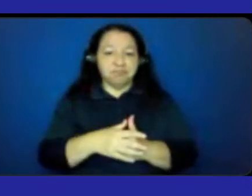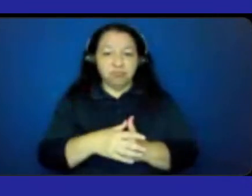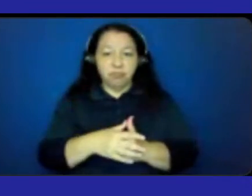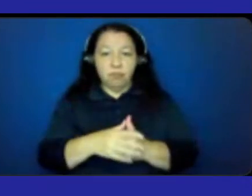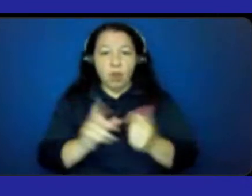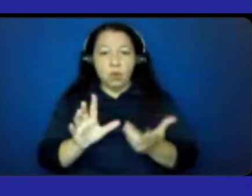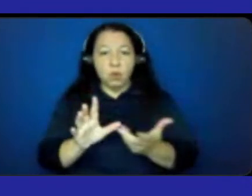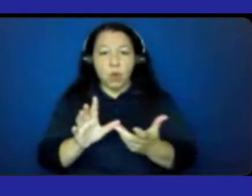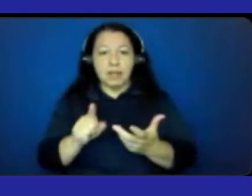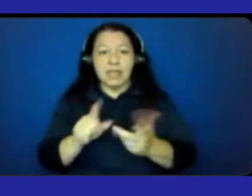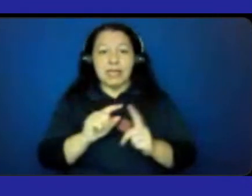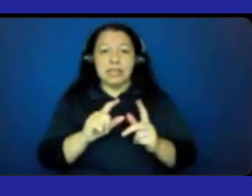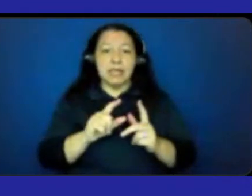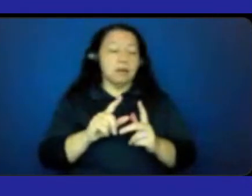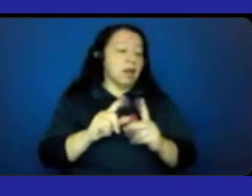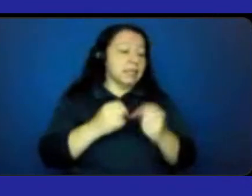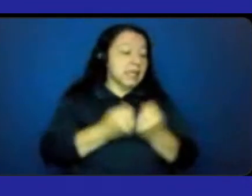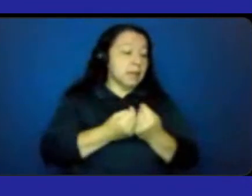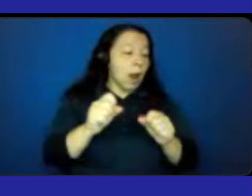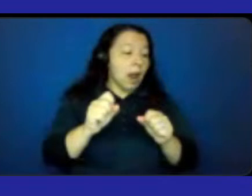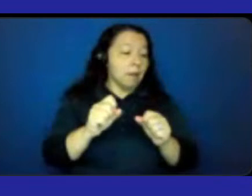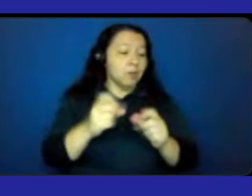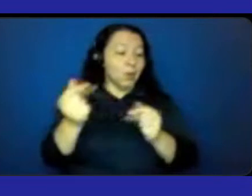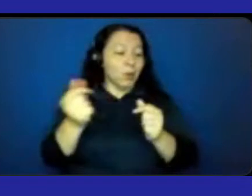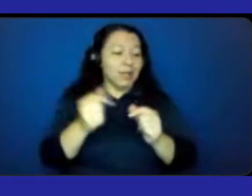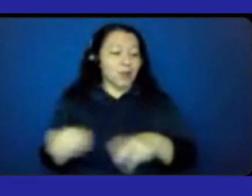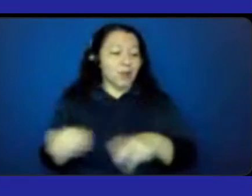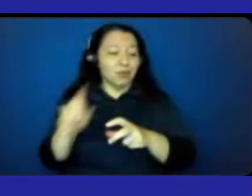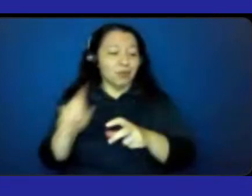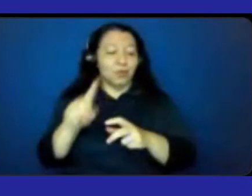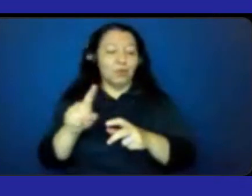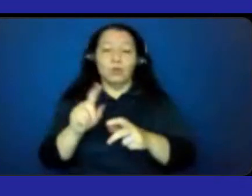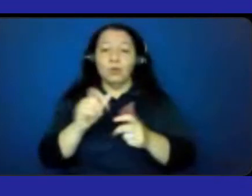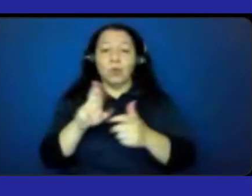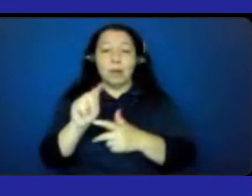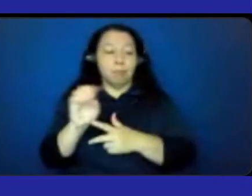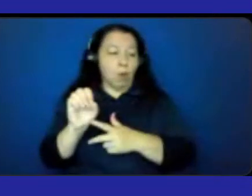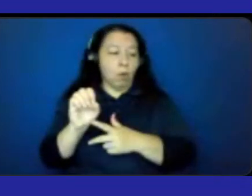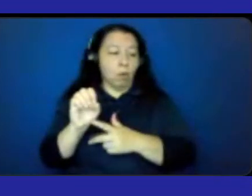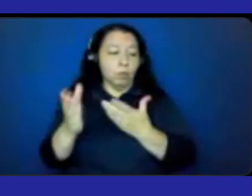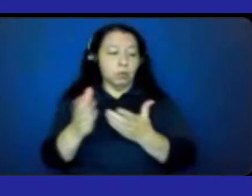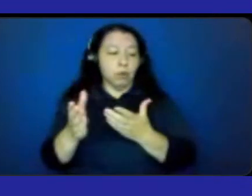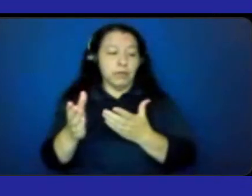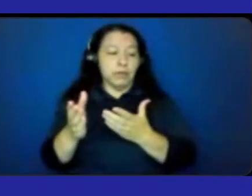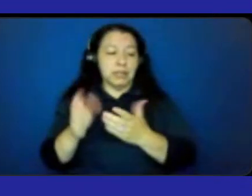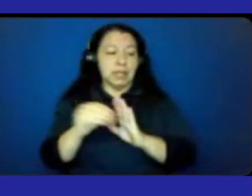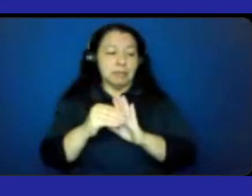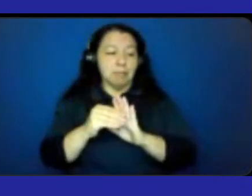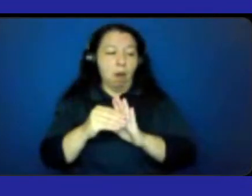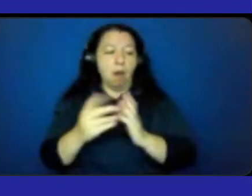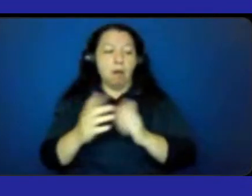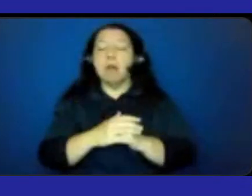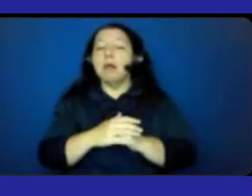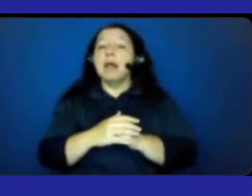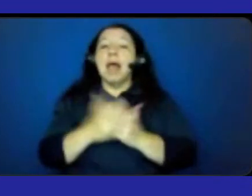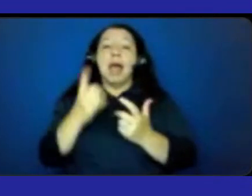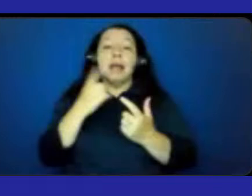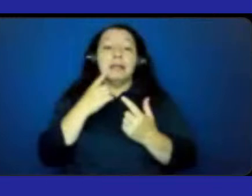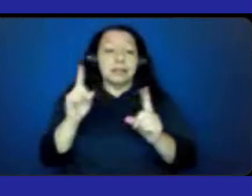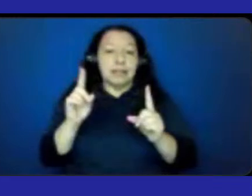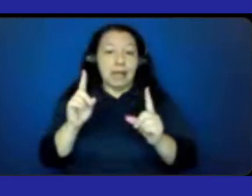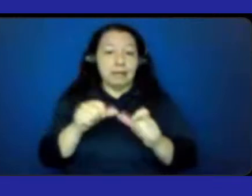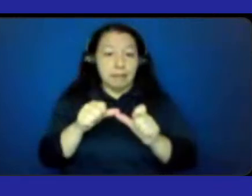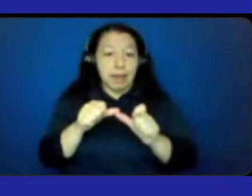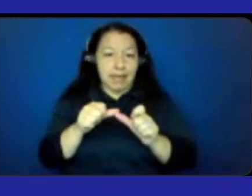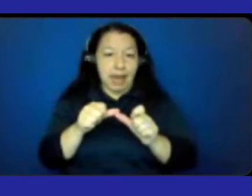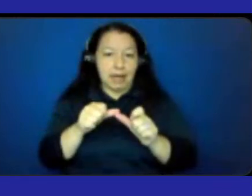teams were able to quickly transition to a remote services model, thus successfully maintaining the availability of these services to patients at